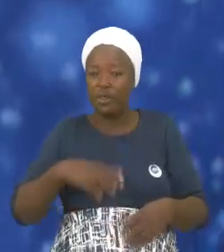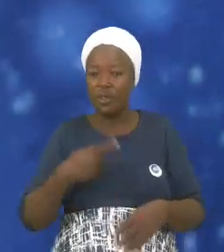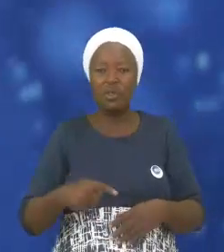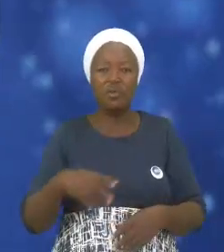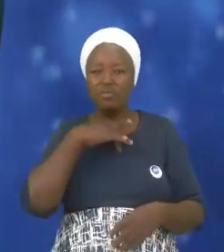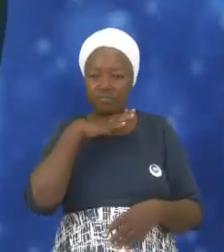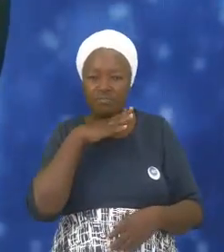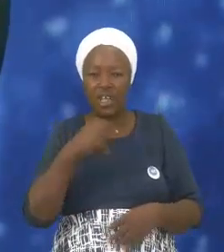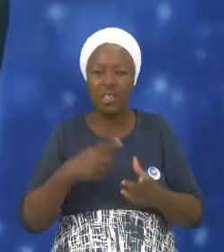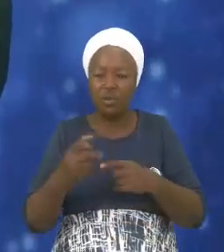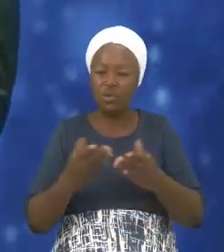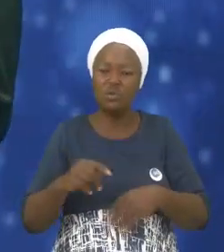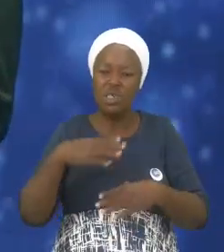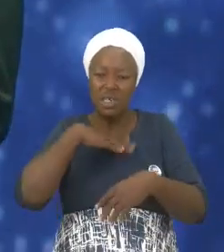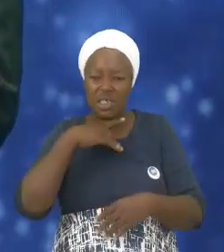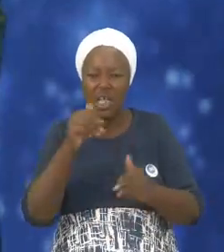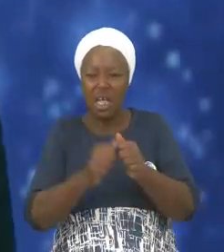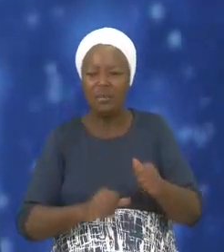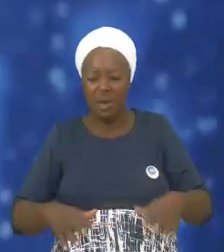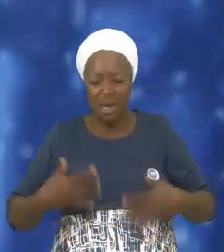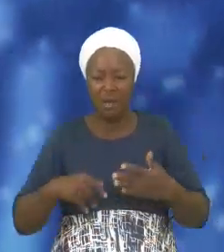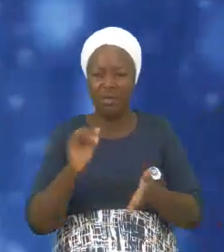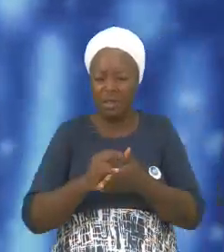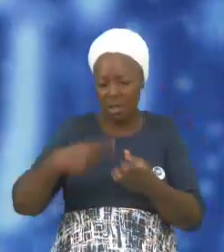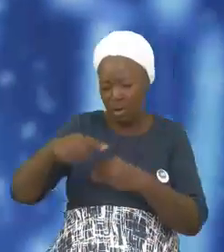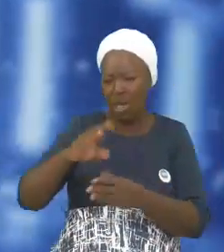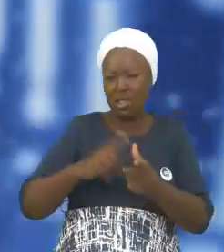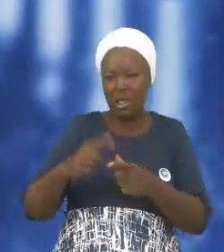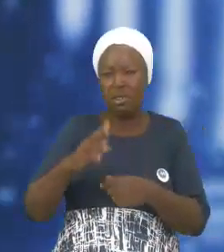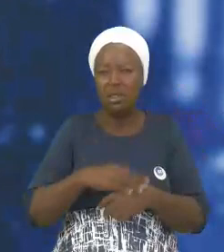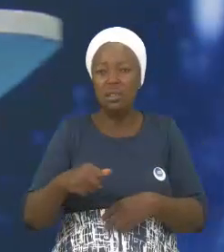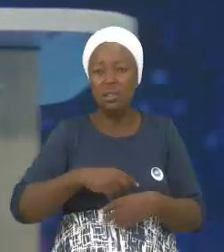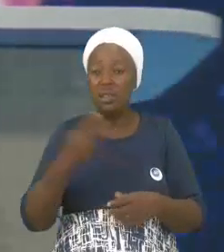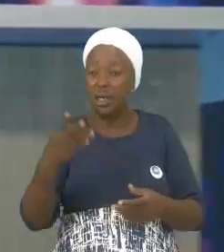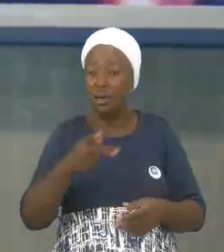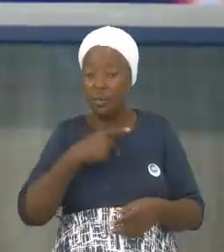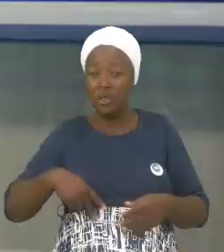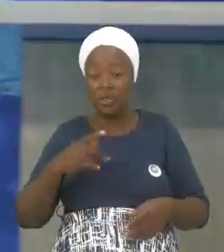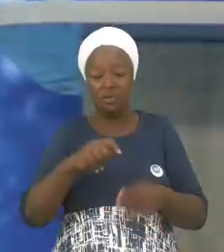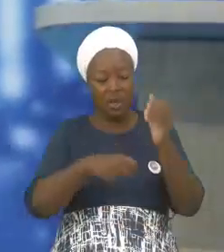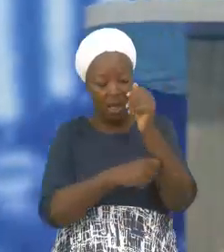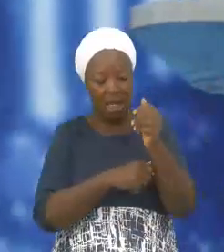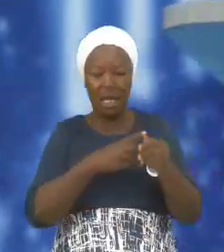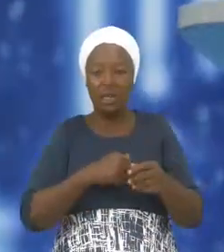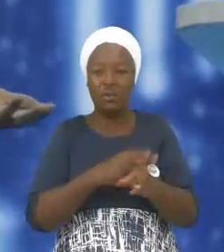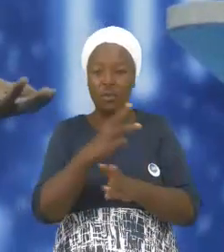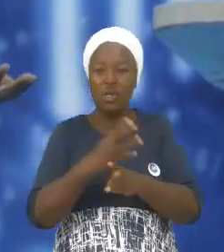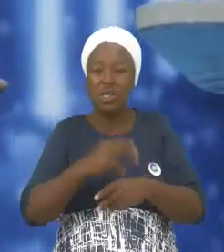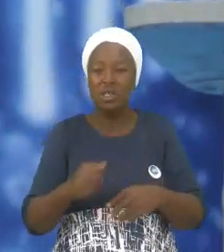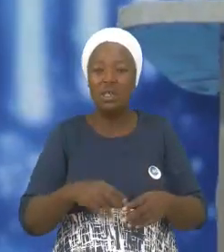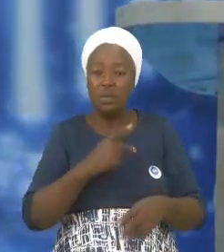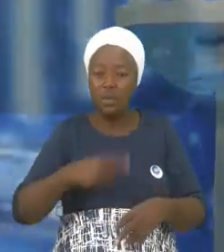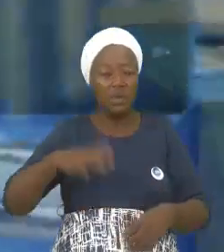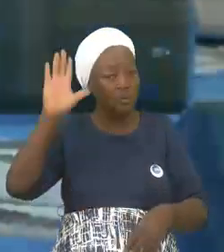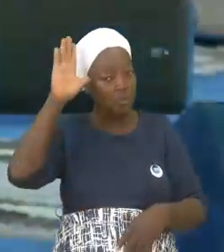everyone. He is the prince of the carnal. He is the prince of the worldly. He is the prince of the rebellious, he's the prince of